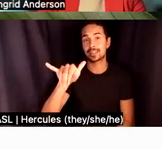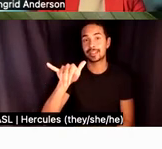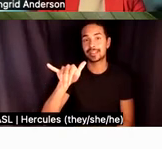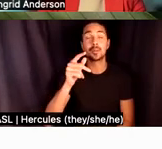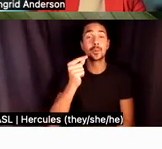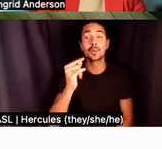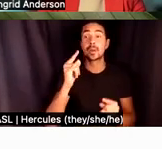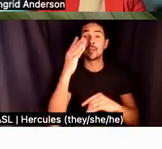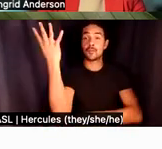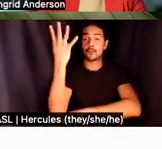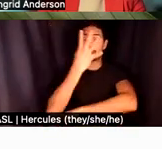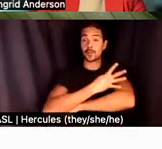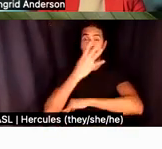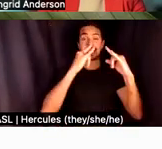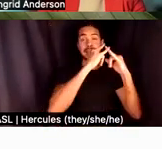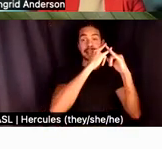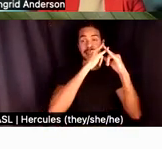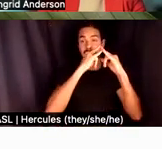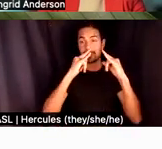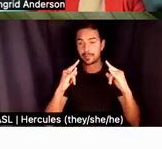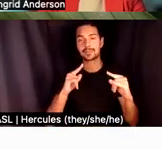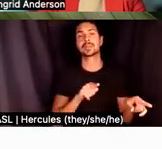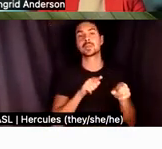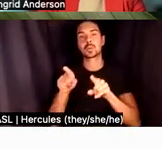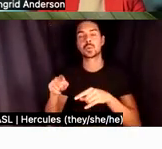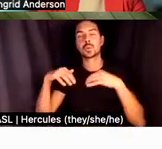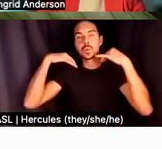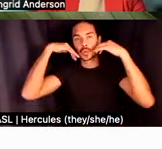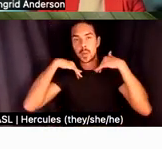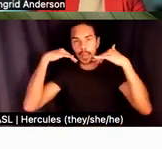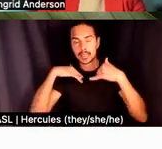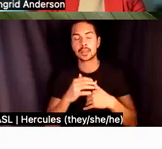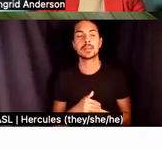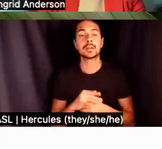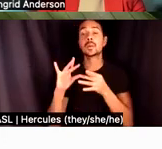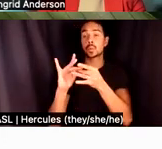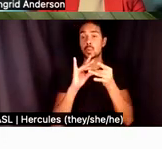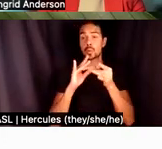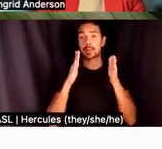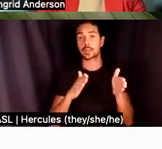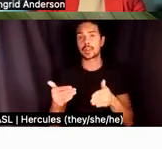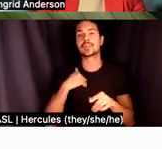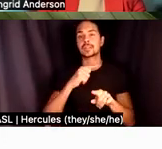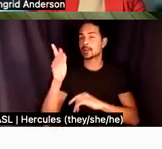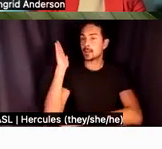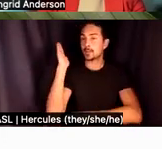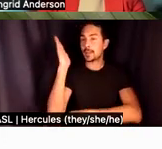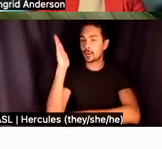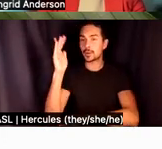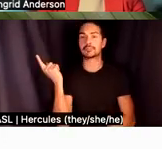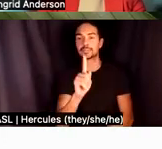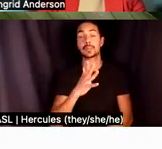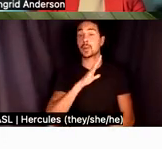4 days. They went into sweat. The coordinators had different speakers come in. So me and my